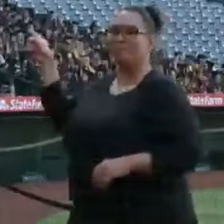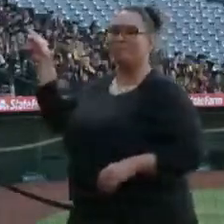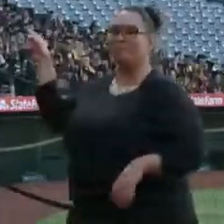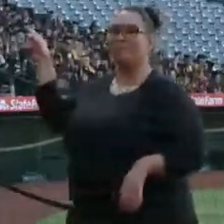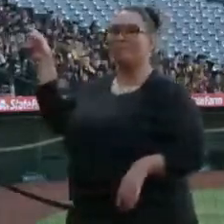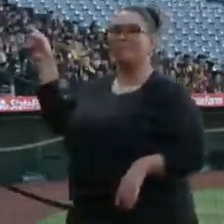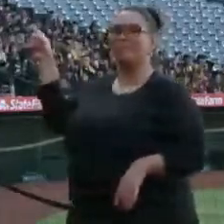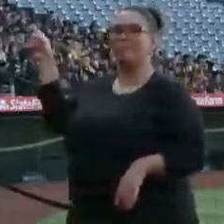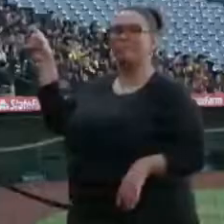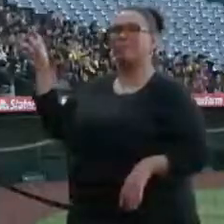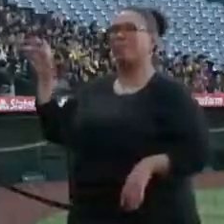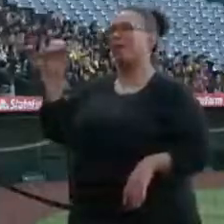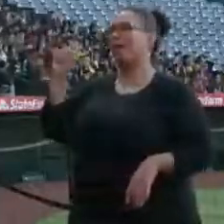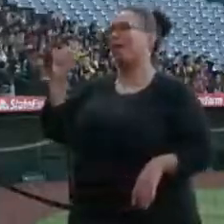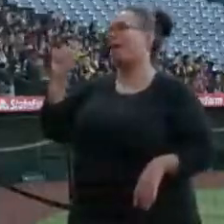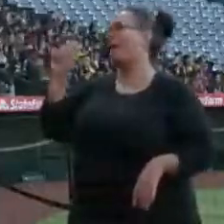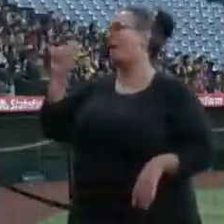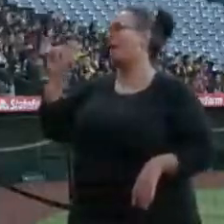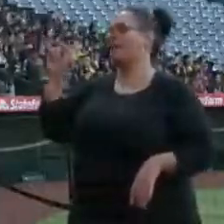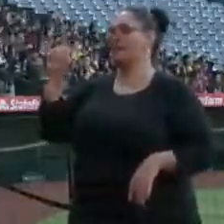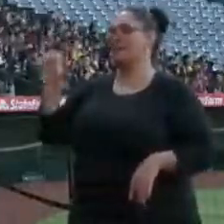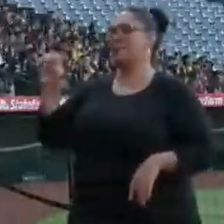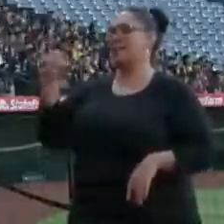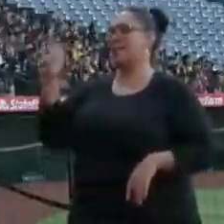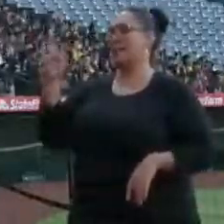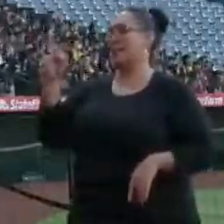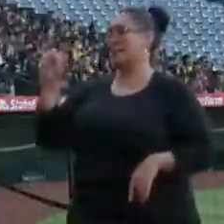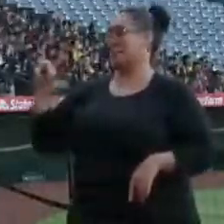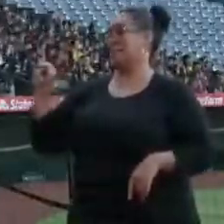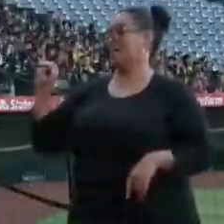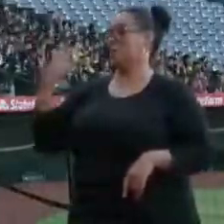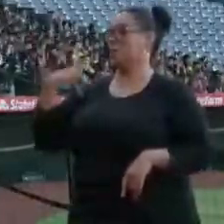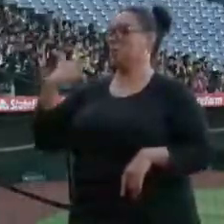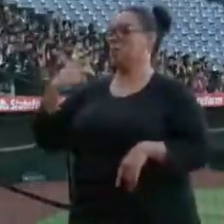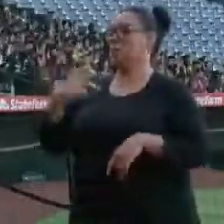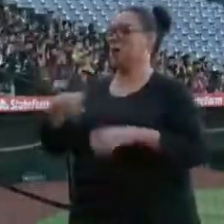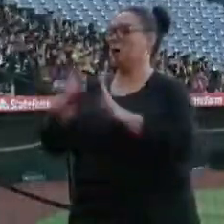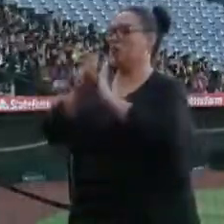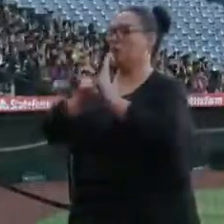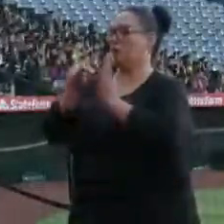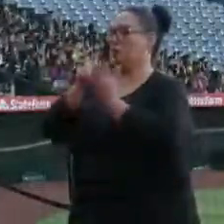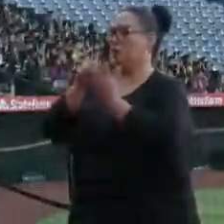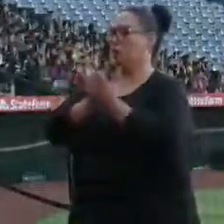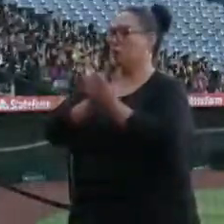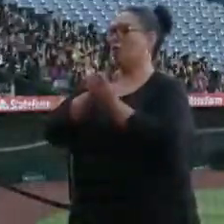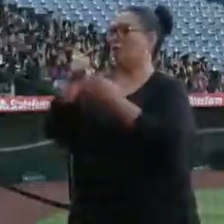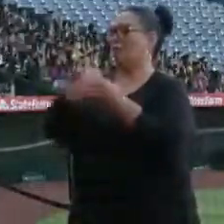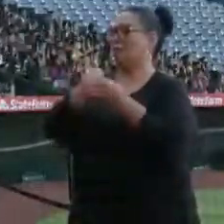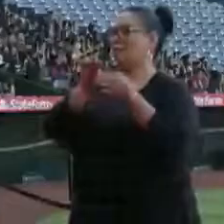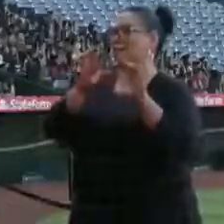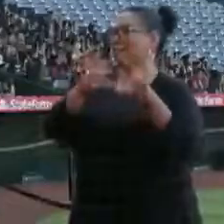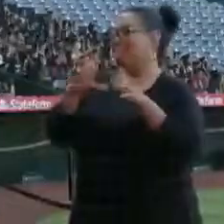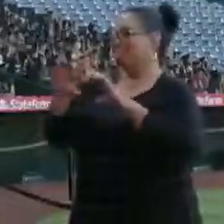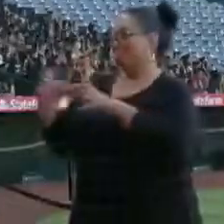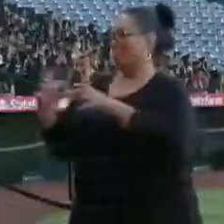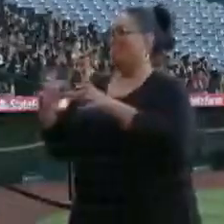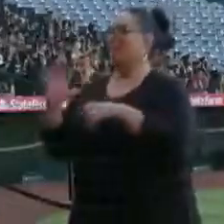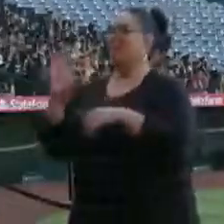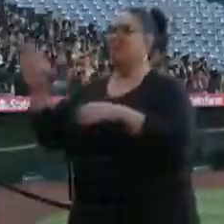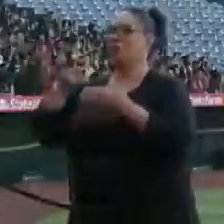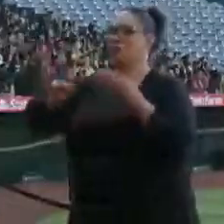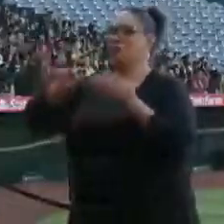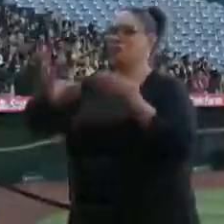Elise Hansen has compiled an impressive undergraduate record both in her classes and in her